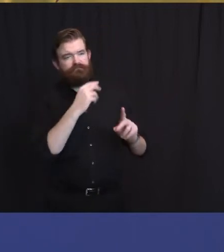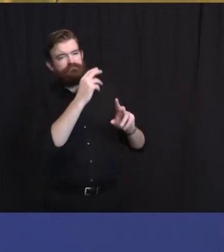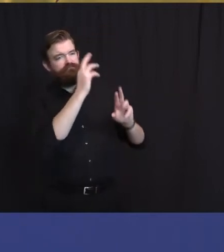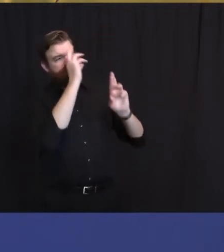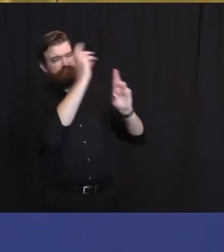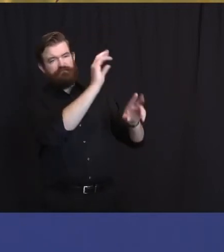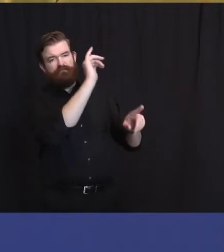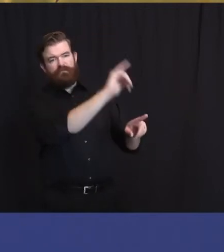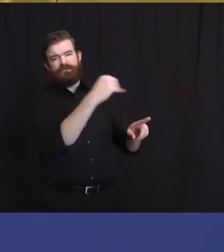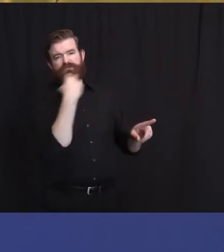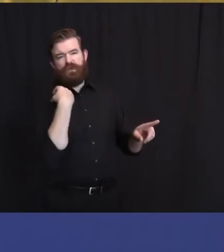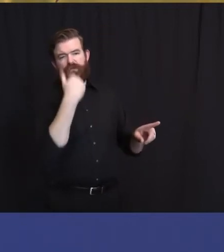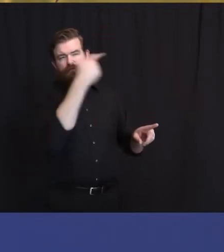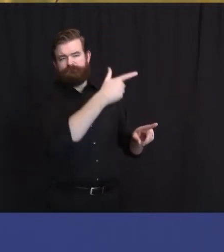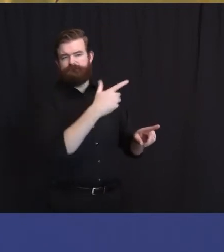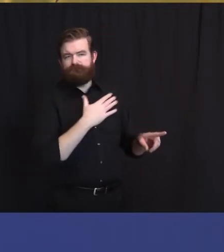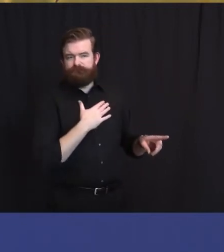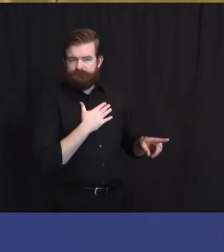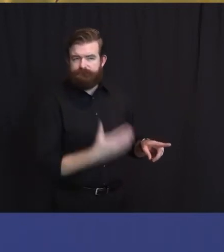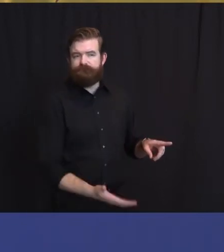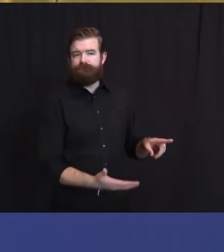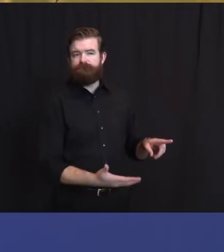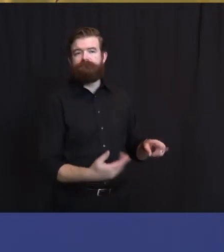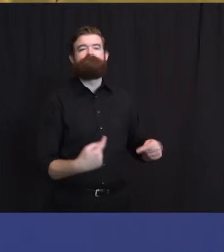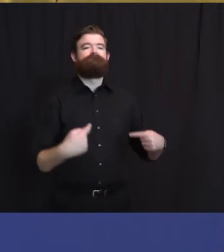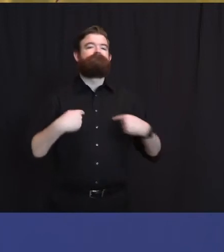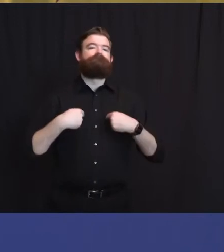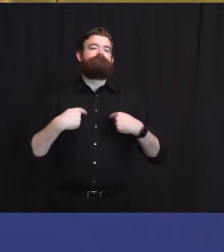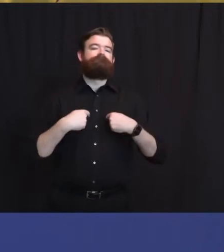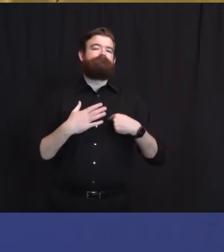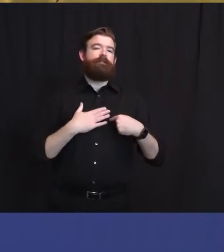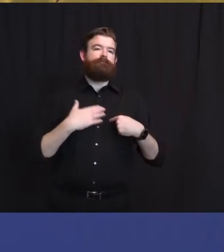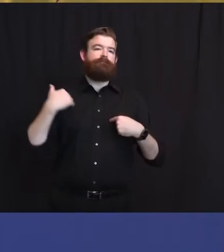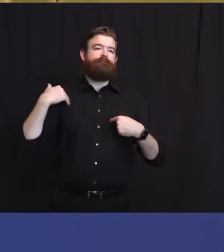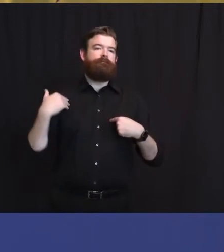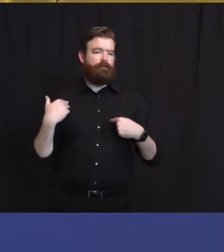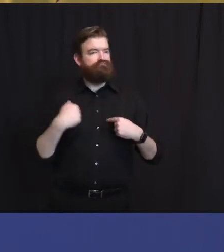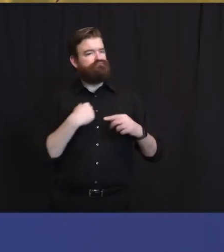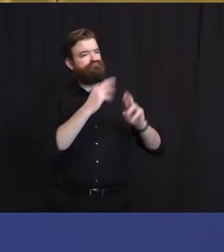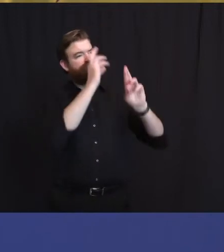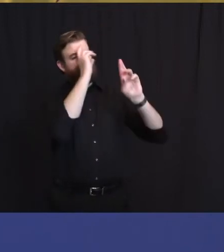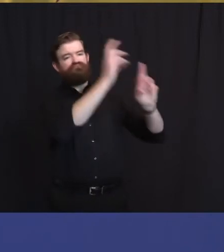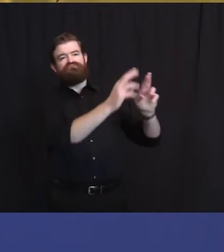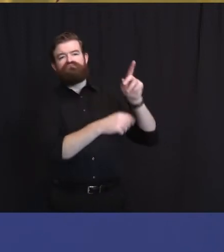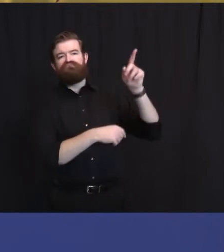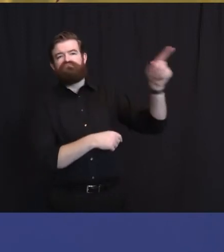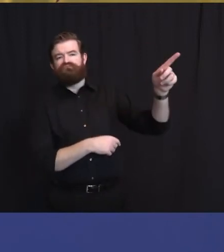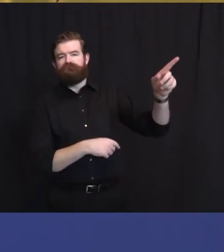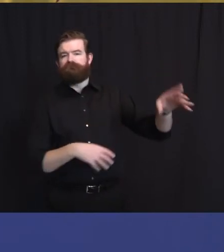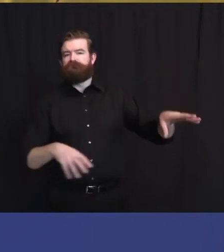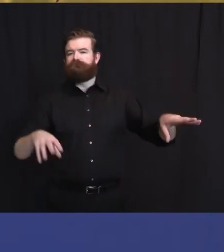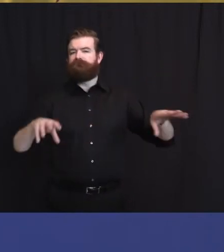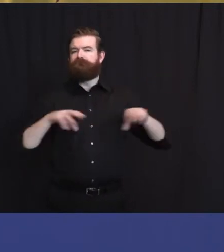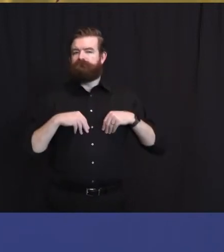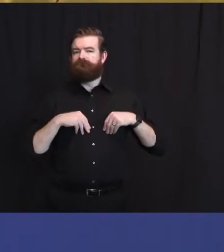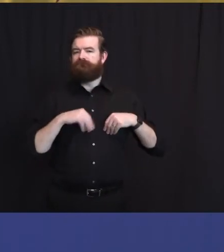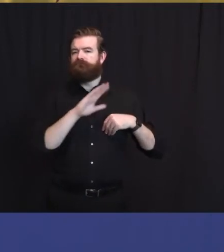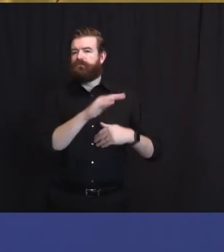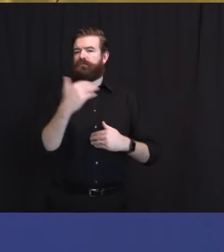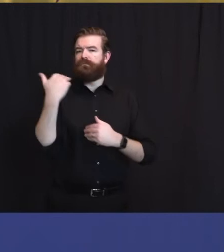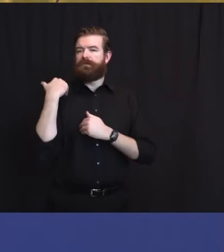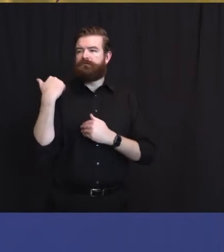up, particularly in that administration, and say, you know what, I screwed up, and it's on me, and not pass the buck. By